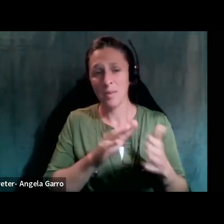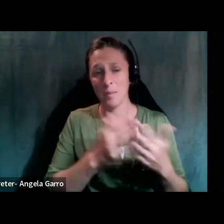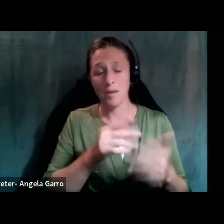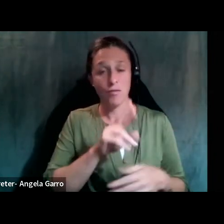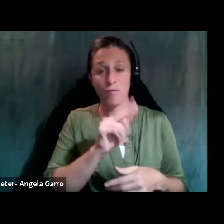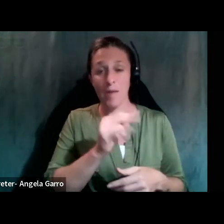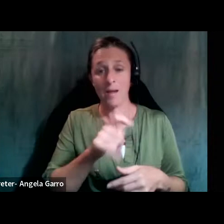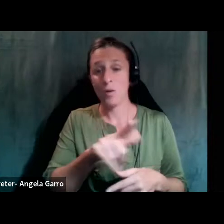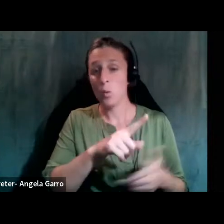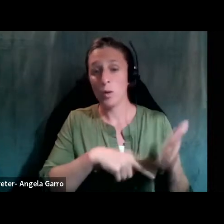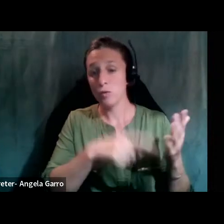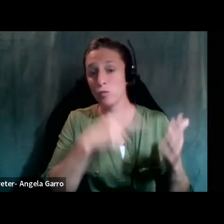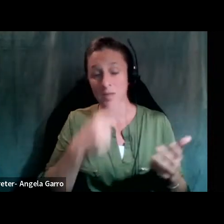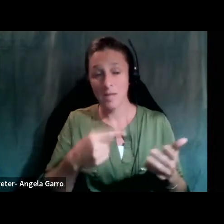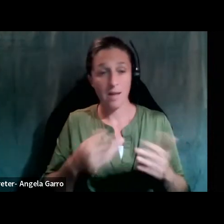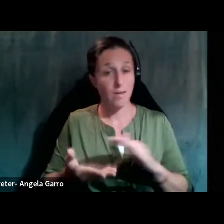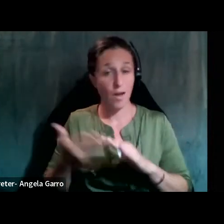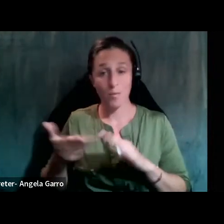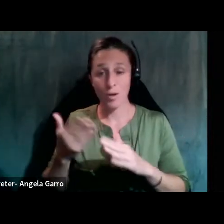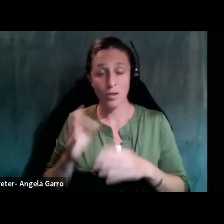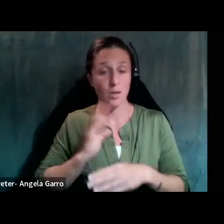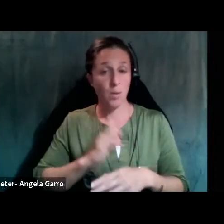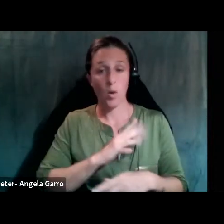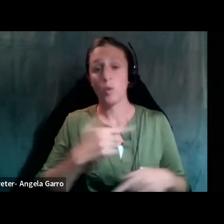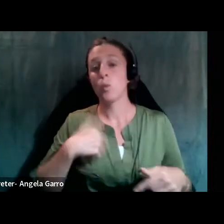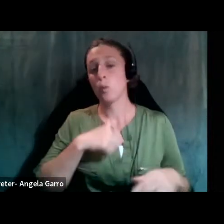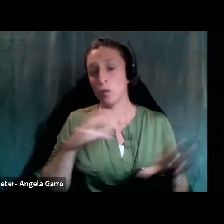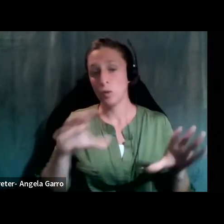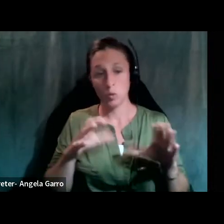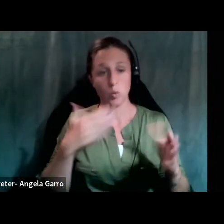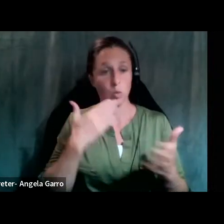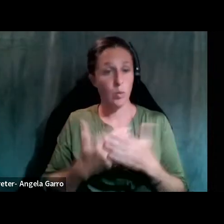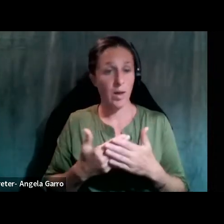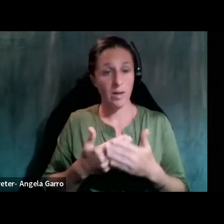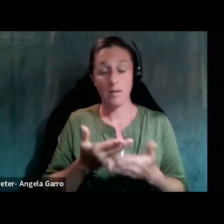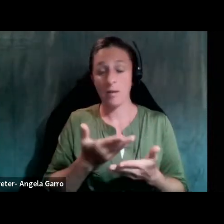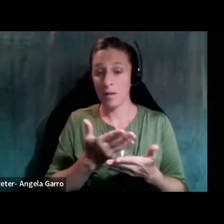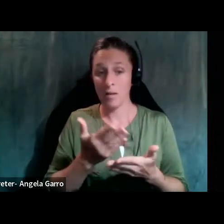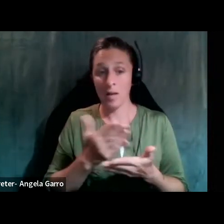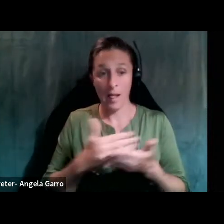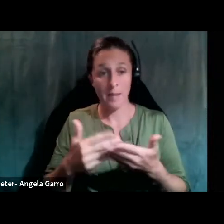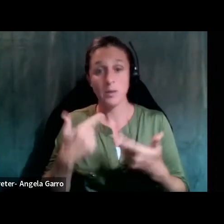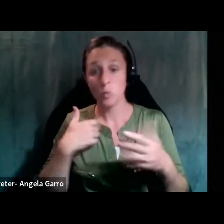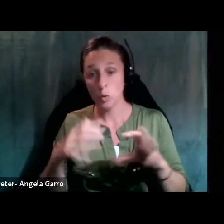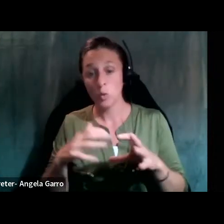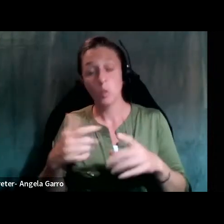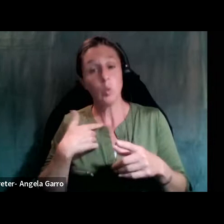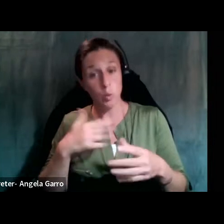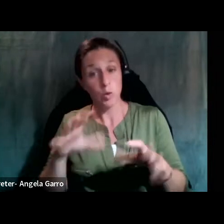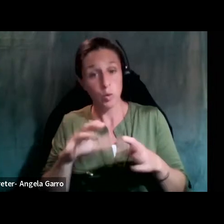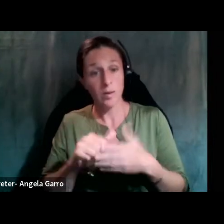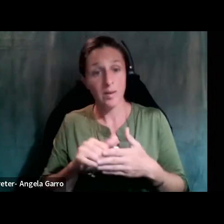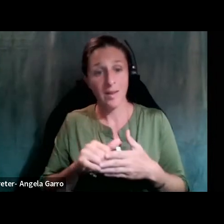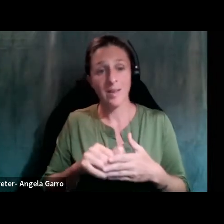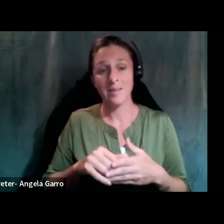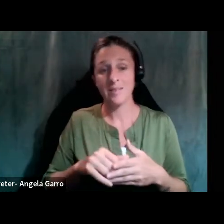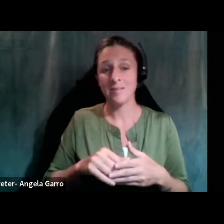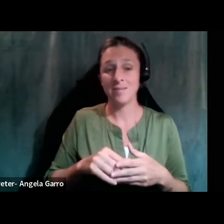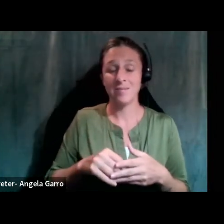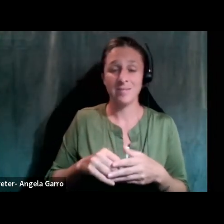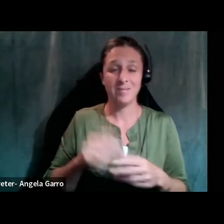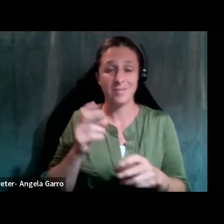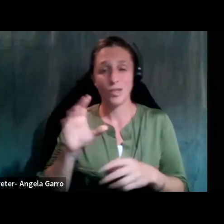right. The operations of the board, we do quite well. And there's elements that we do and we're doing it. And crunchy or